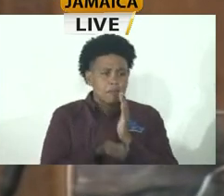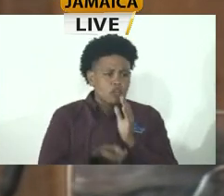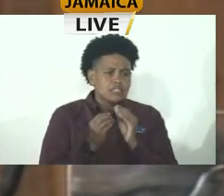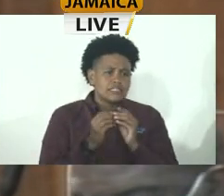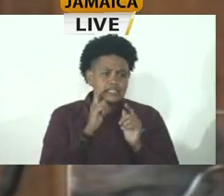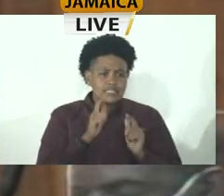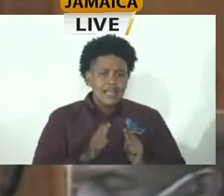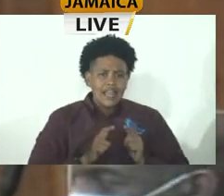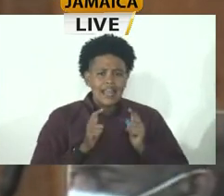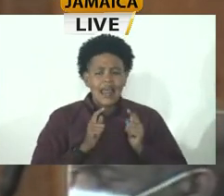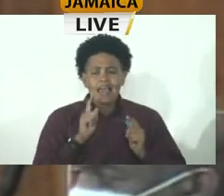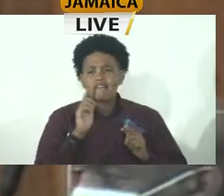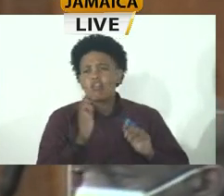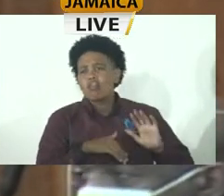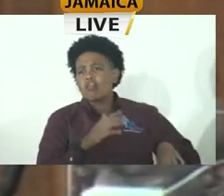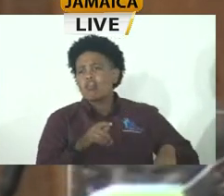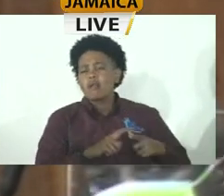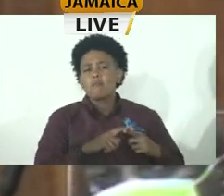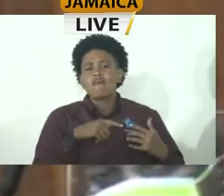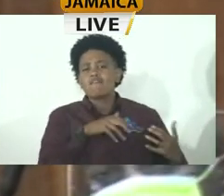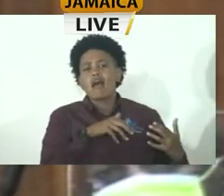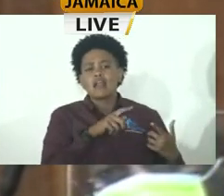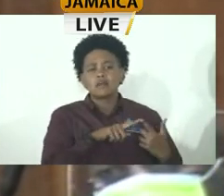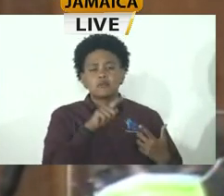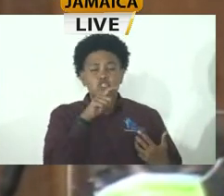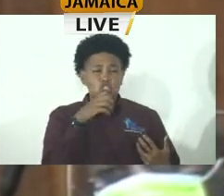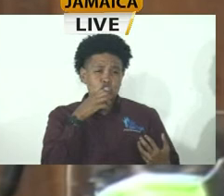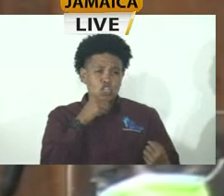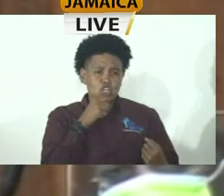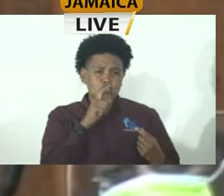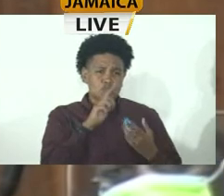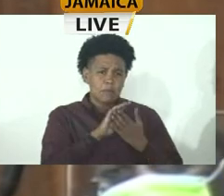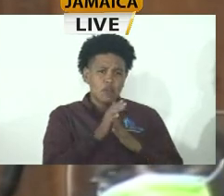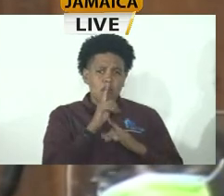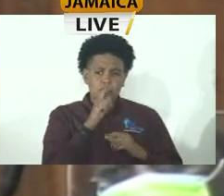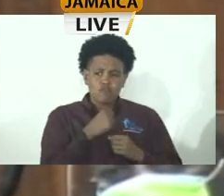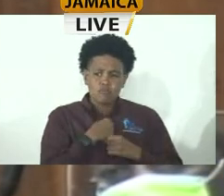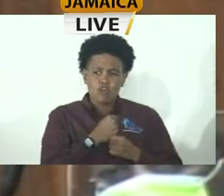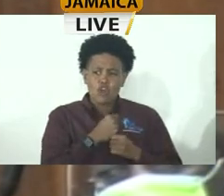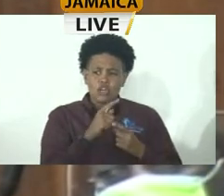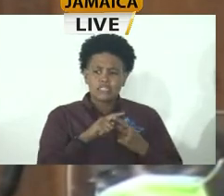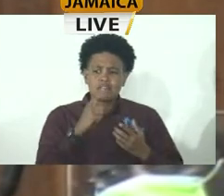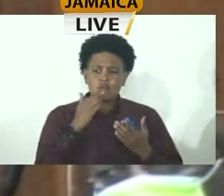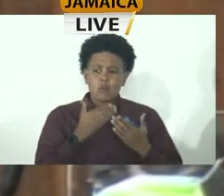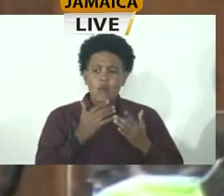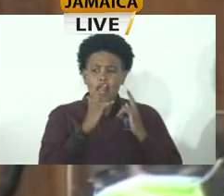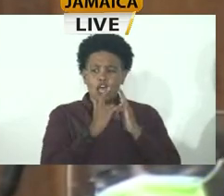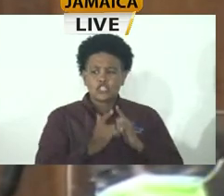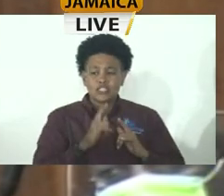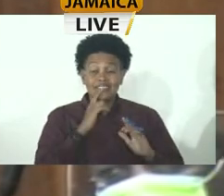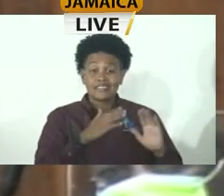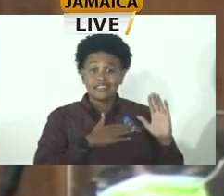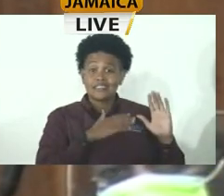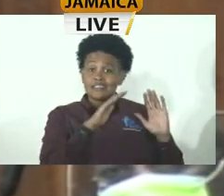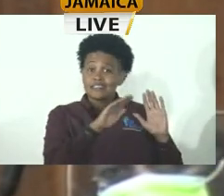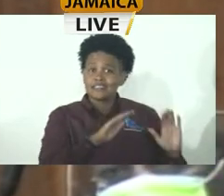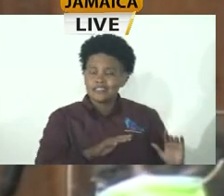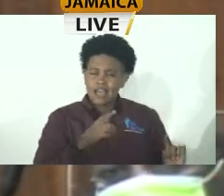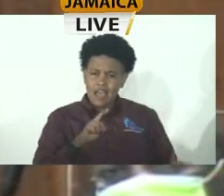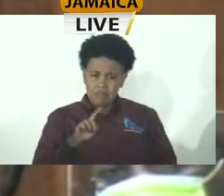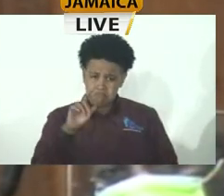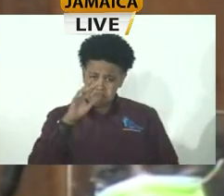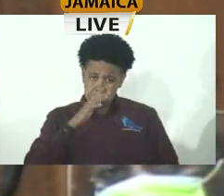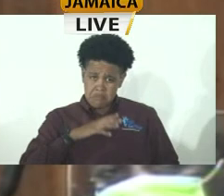life of delinquency and violence are being nurtured towards becoming productive well-adjusted citizens madam